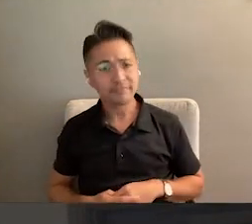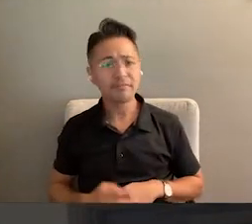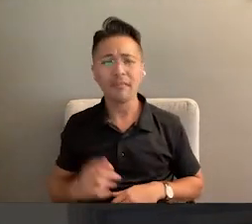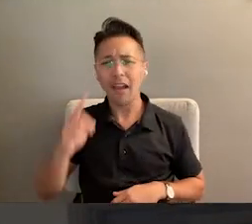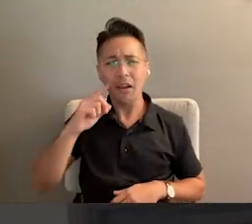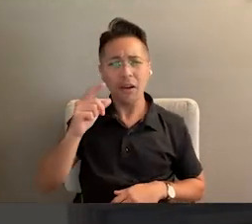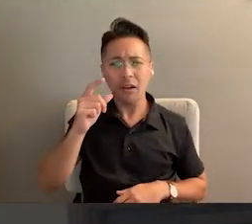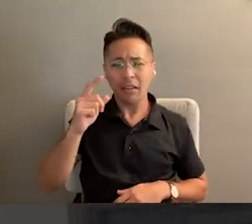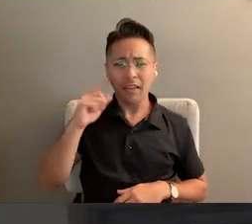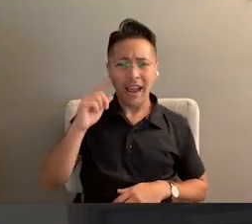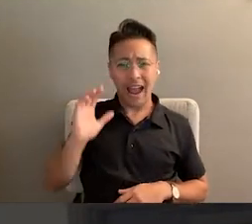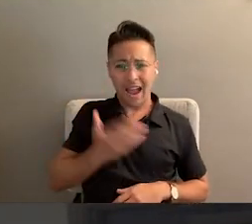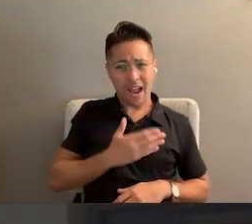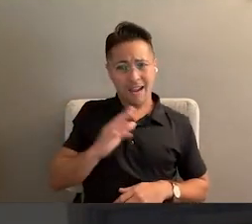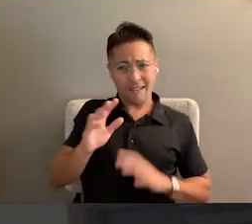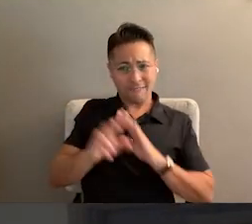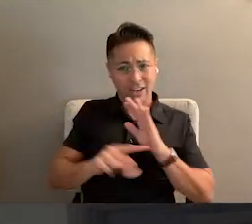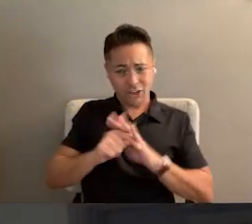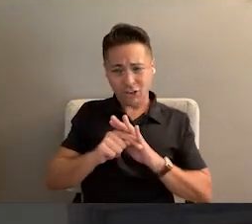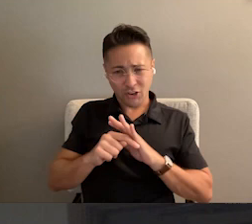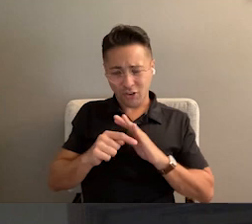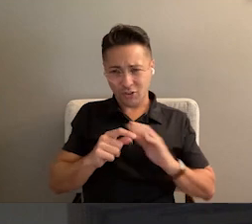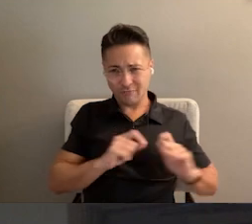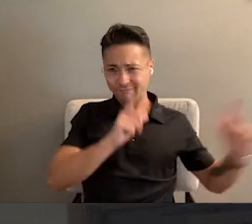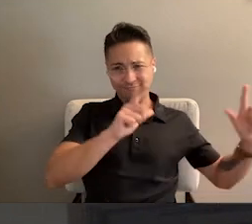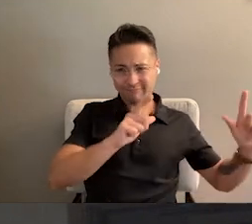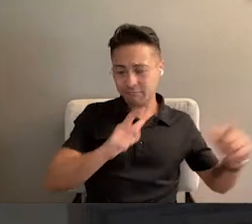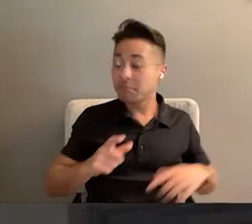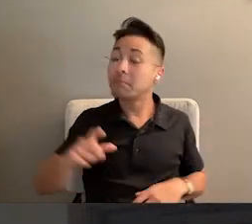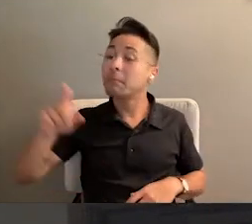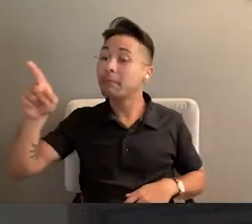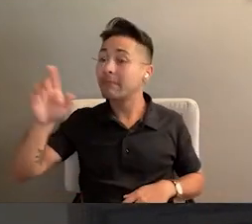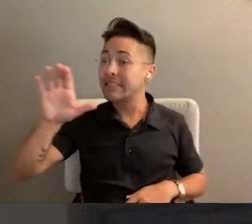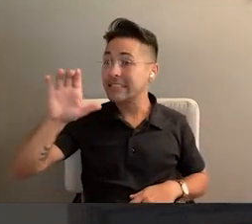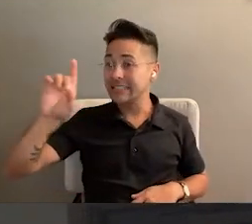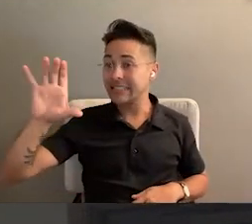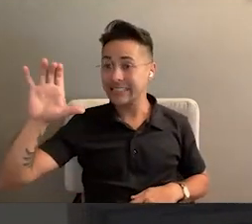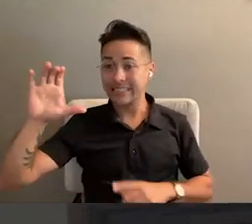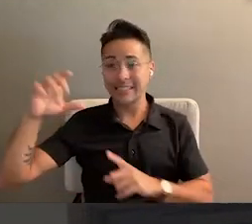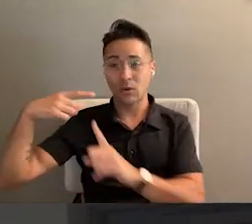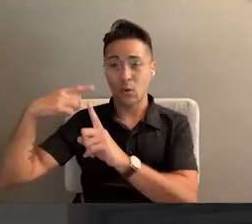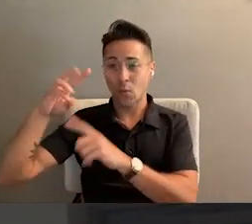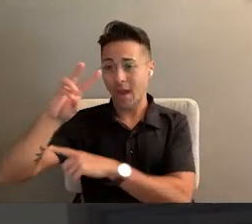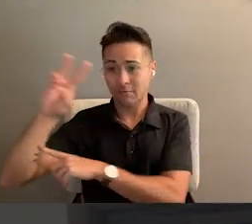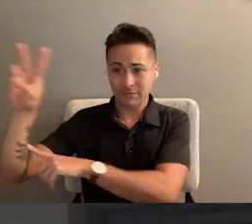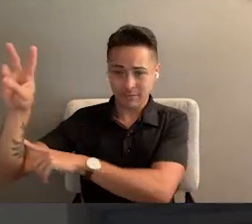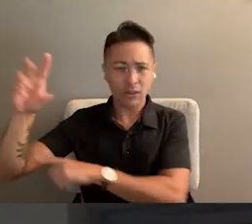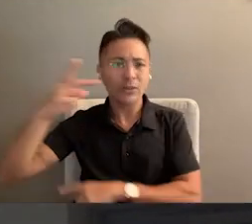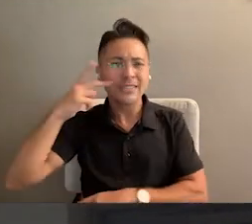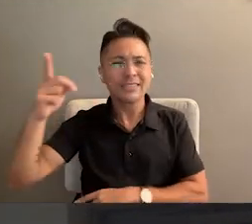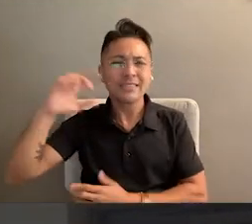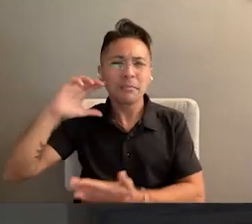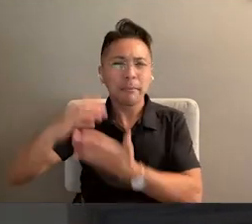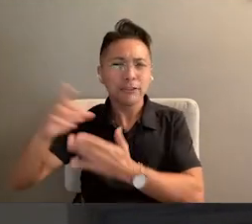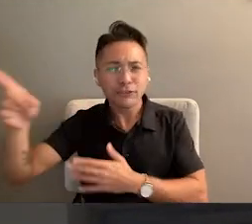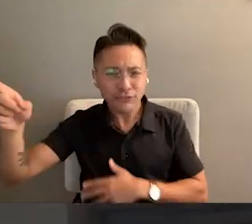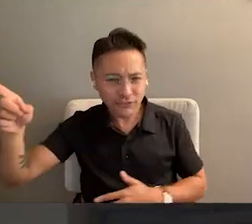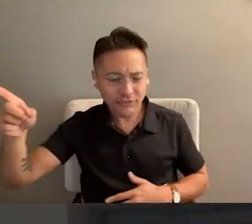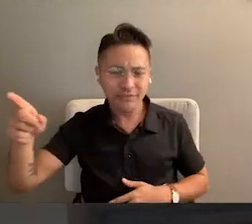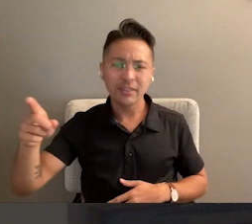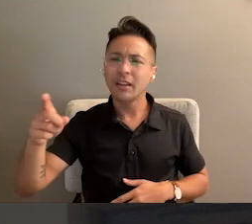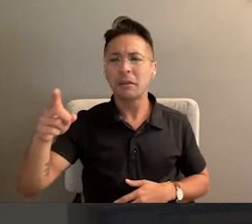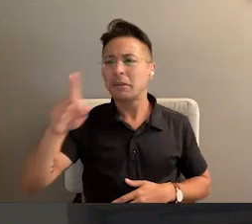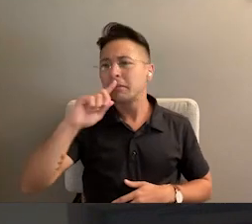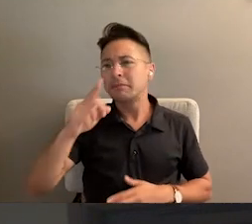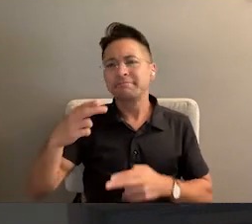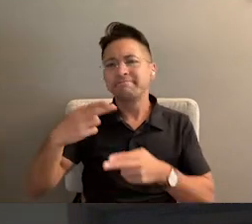All right. I don't think we were able to link our video. If you go to the CDC Plus website, you'll